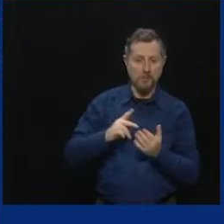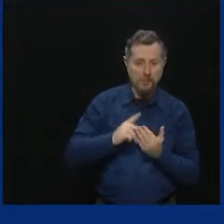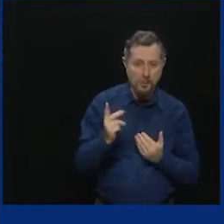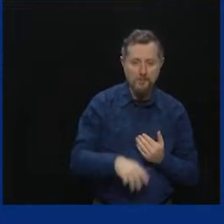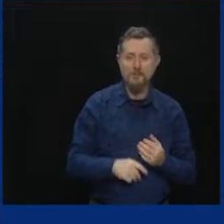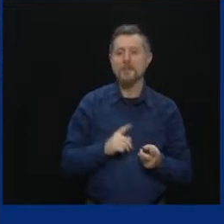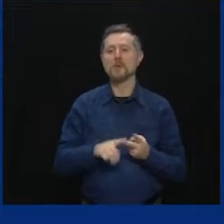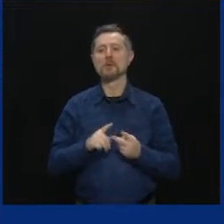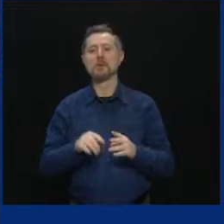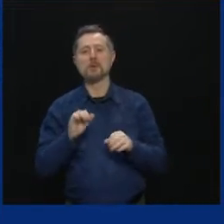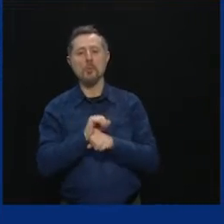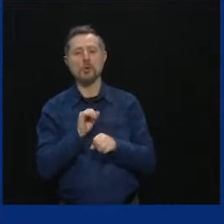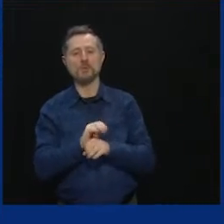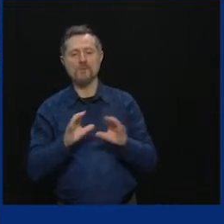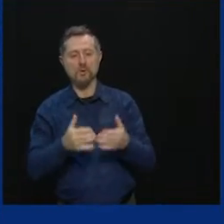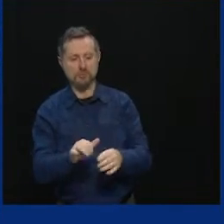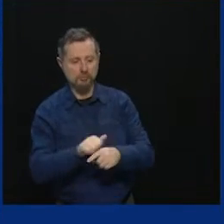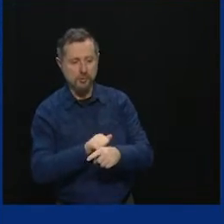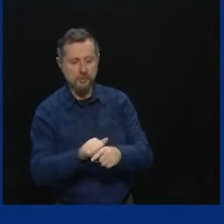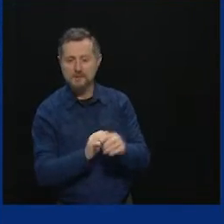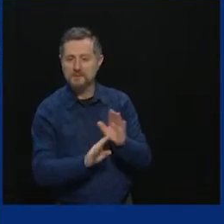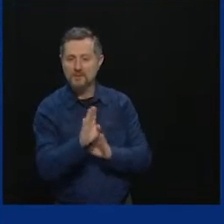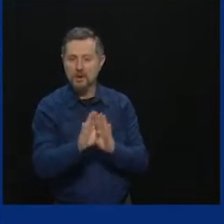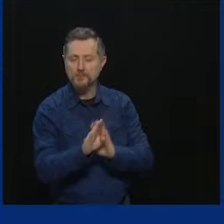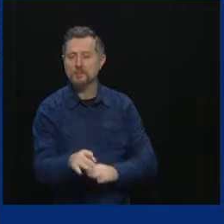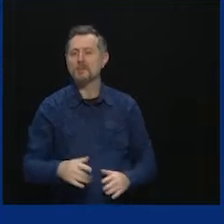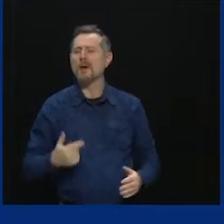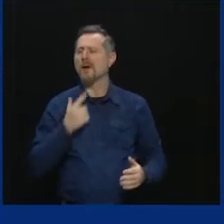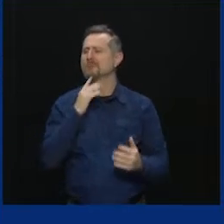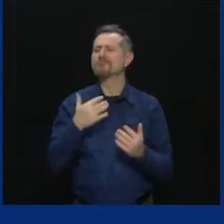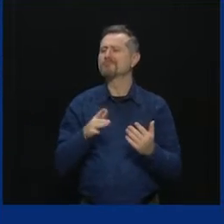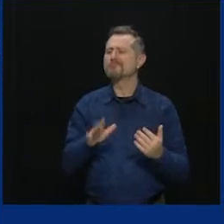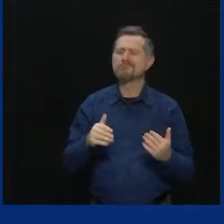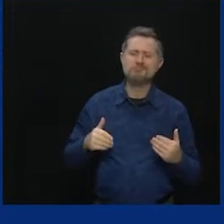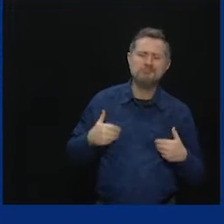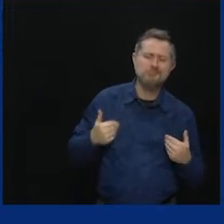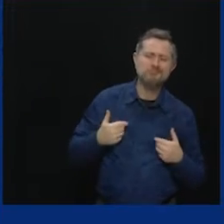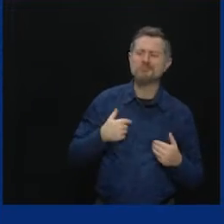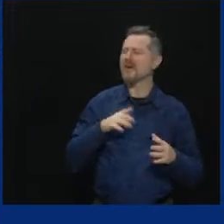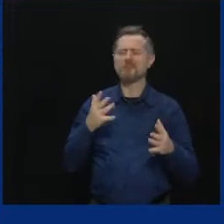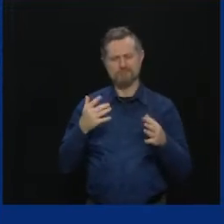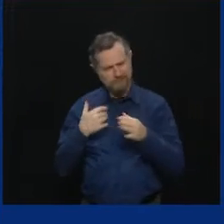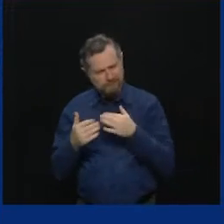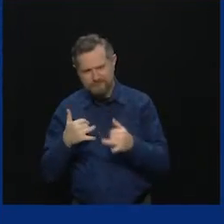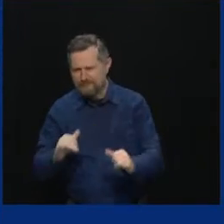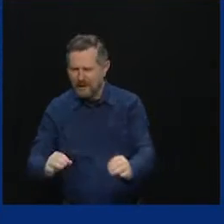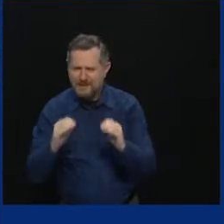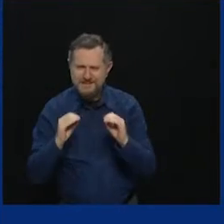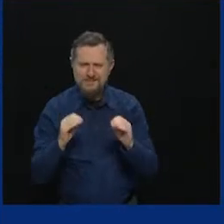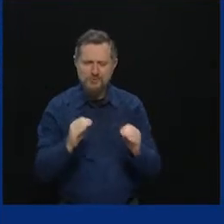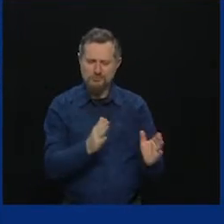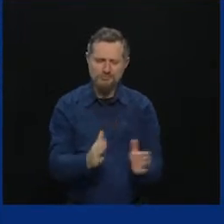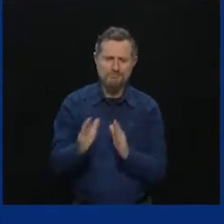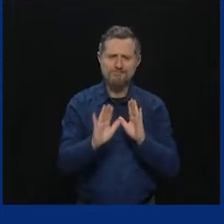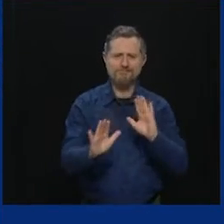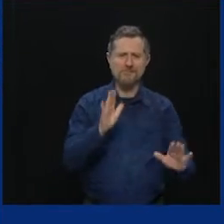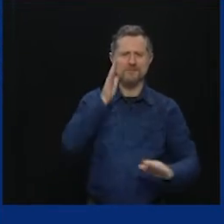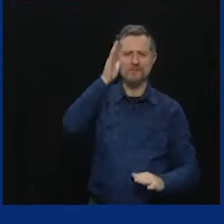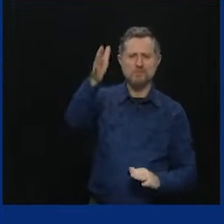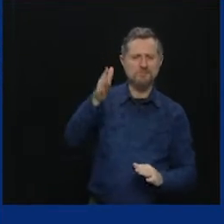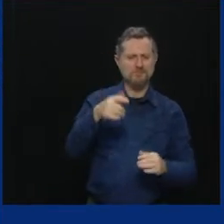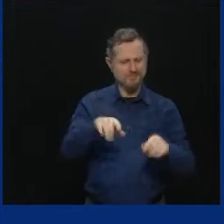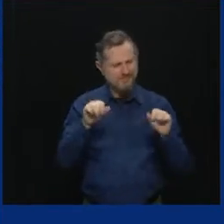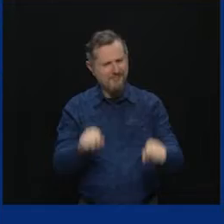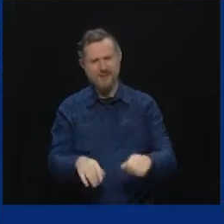development. No child is too young to have them start thinking about what they want to do in life and let them know that they can have a job, that can take